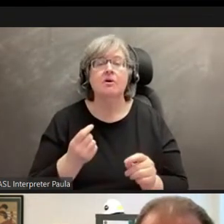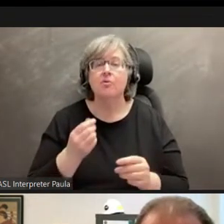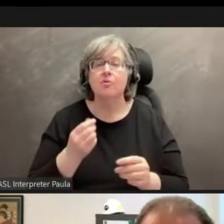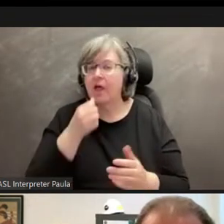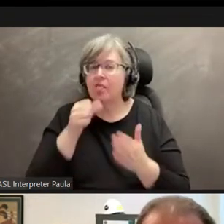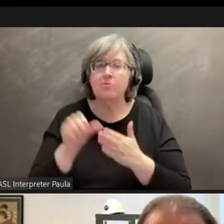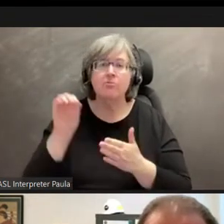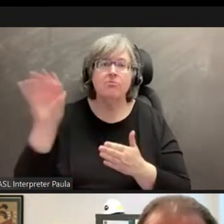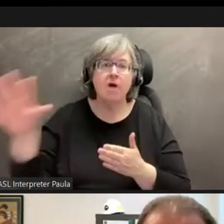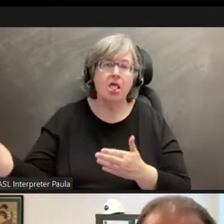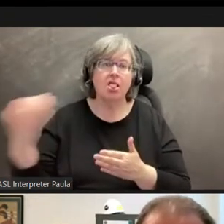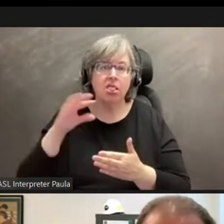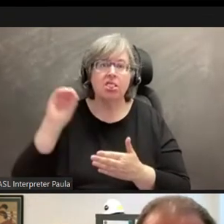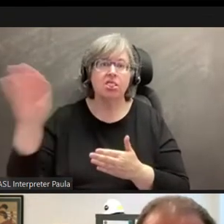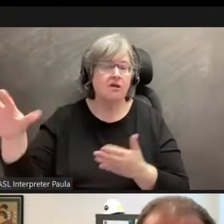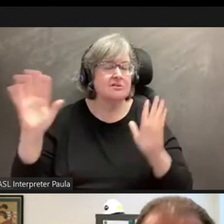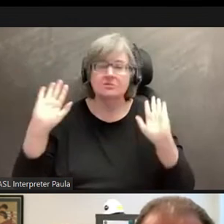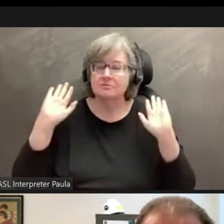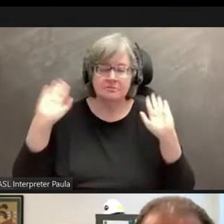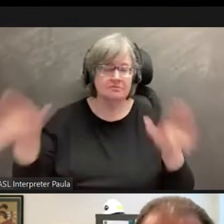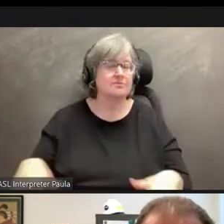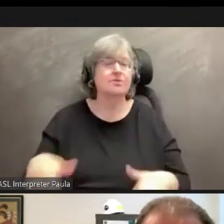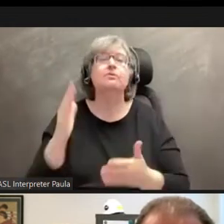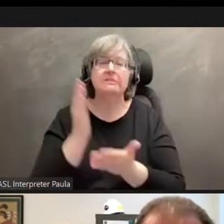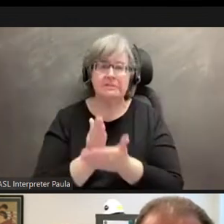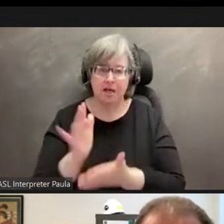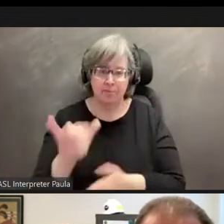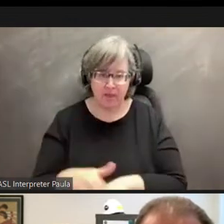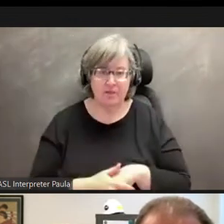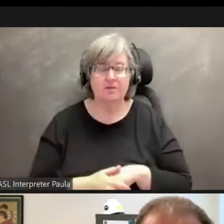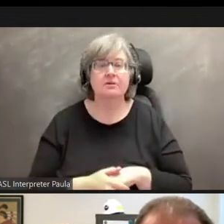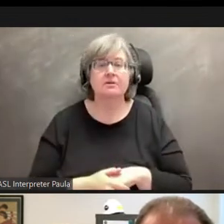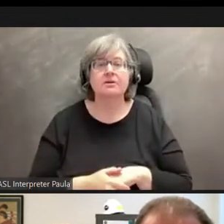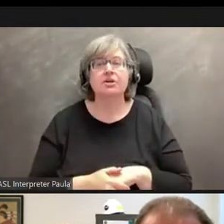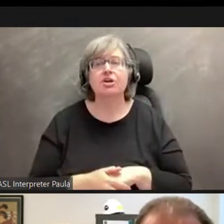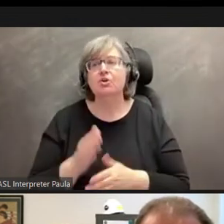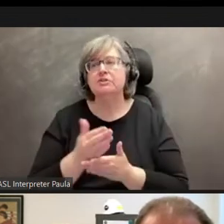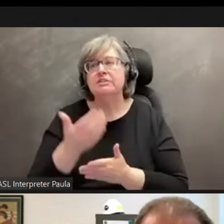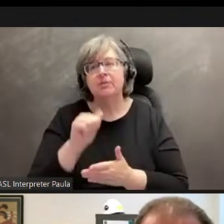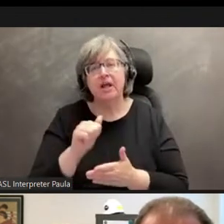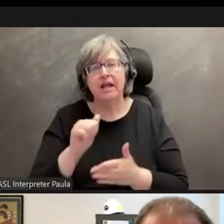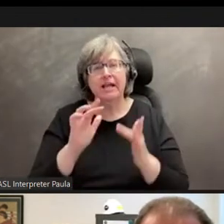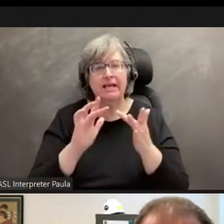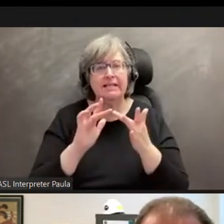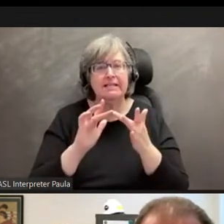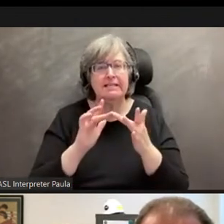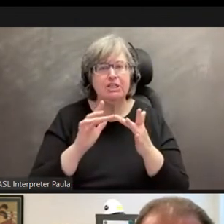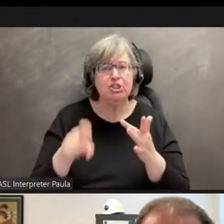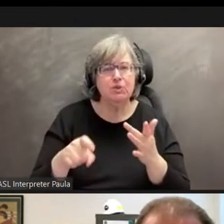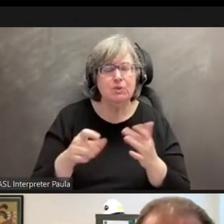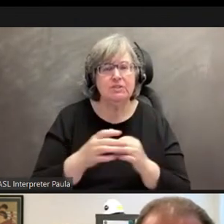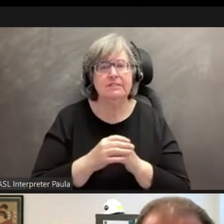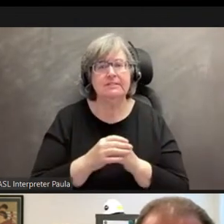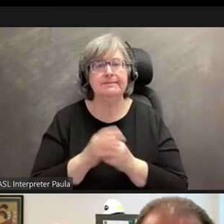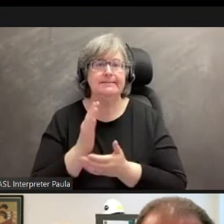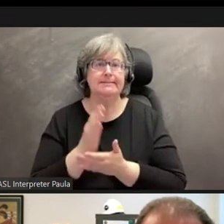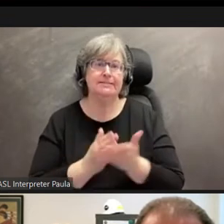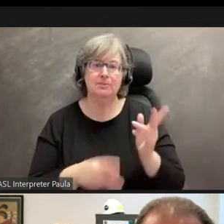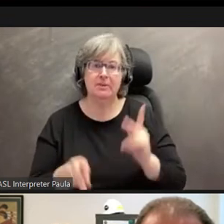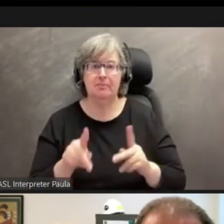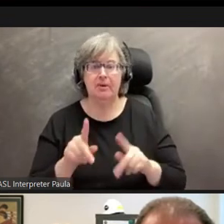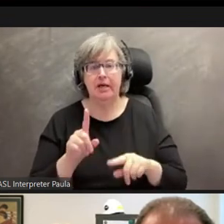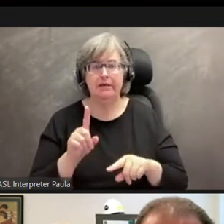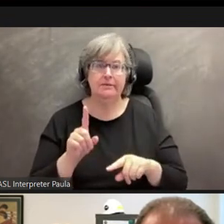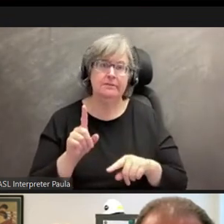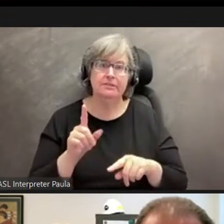mail time, back and forth and back and forth. And we eliminated any digital needs of certain people